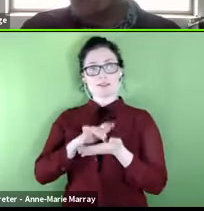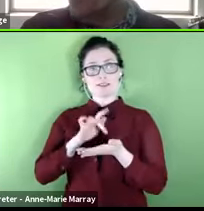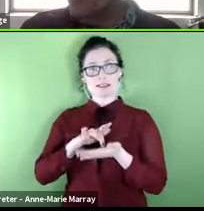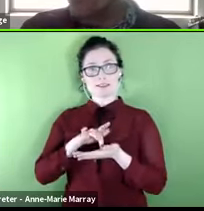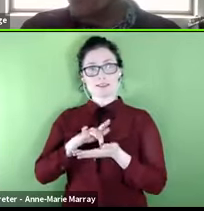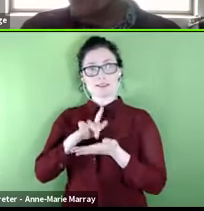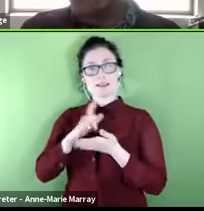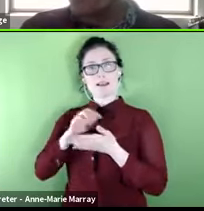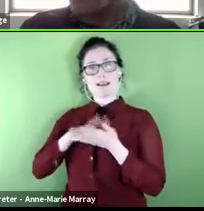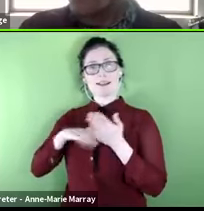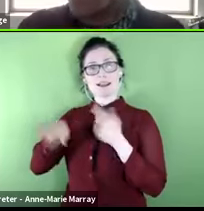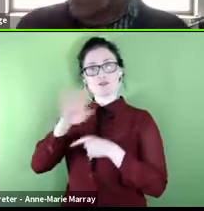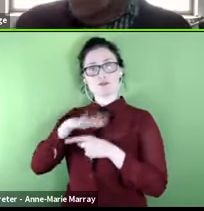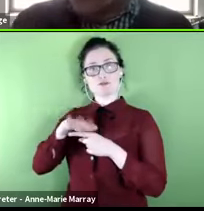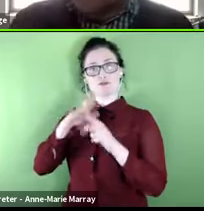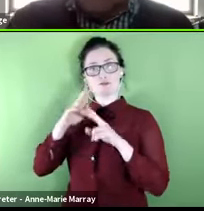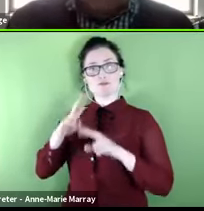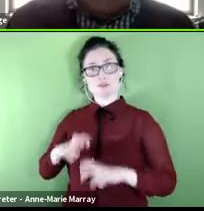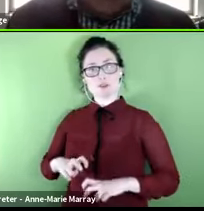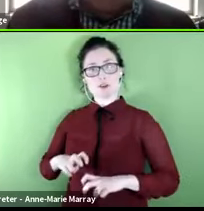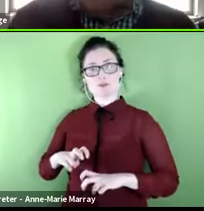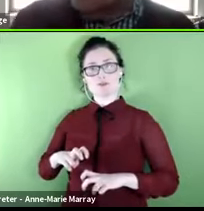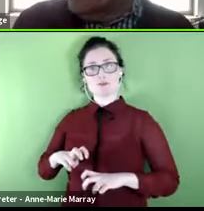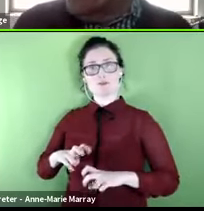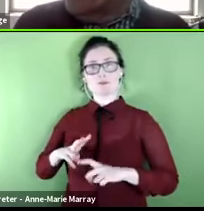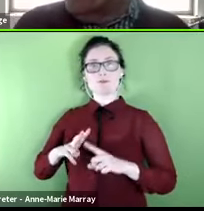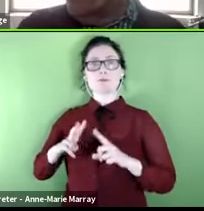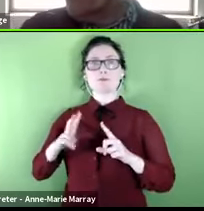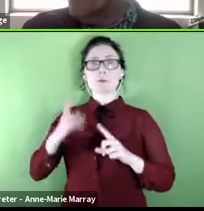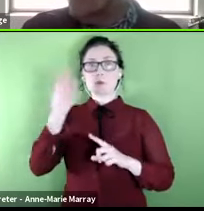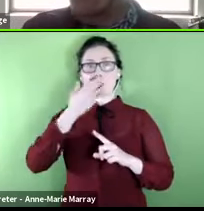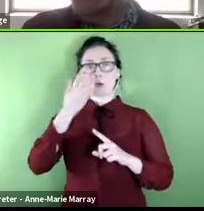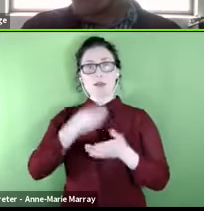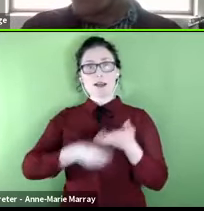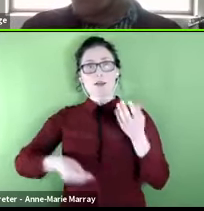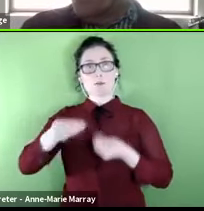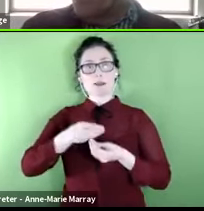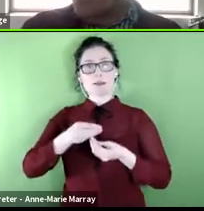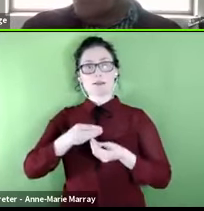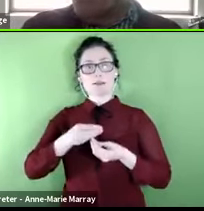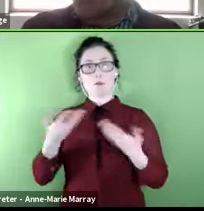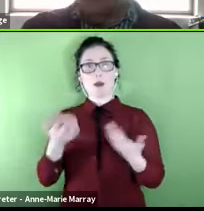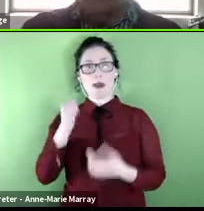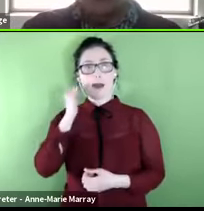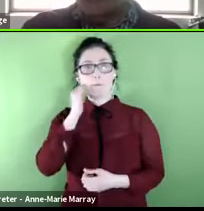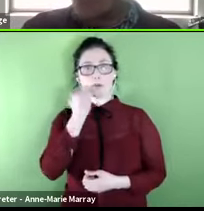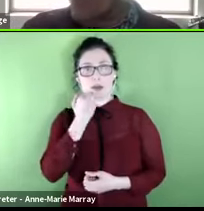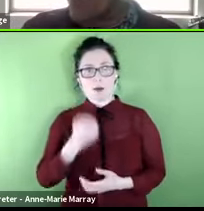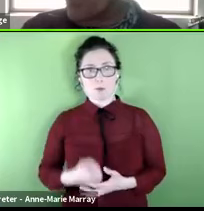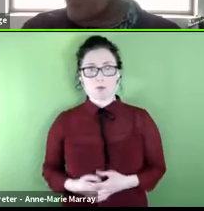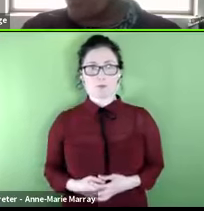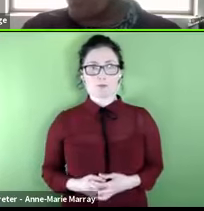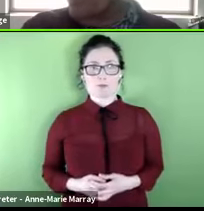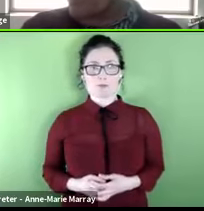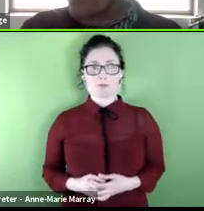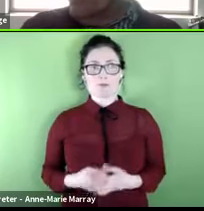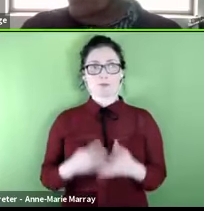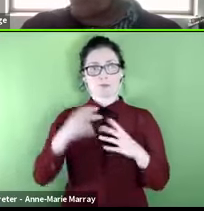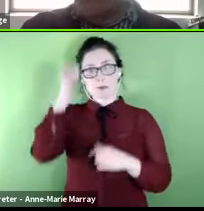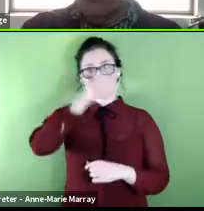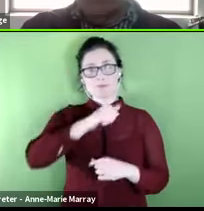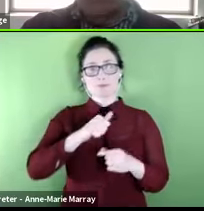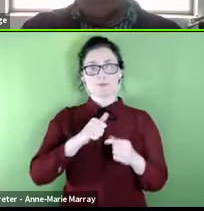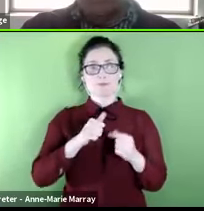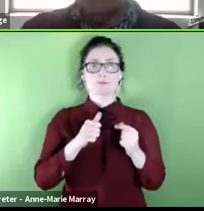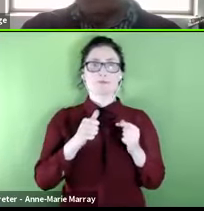National Research University, Higher School of Economics in Moscow. And she's an expert on social stratification,